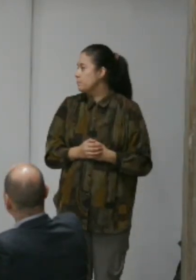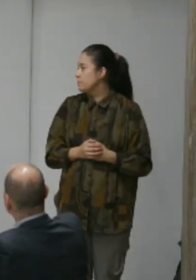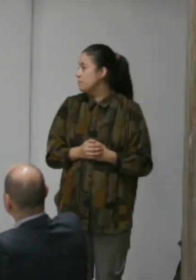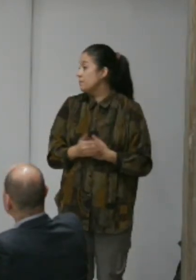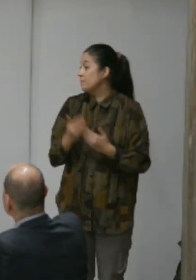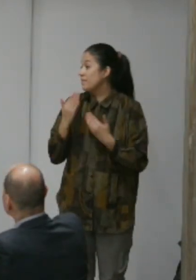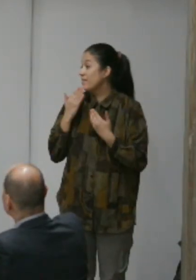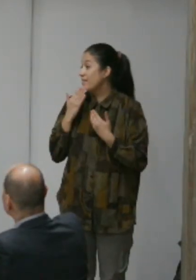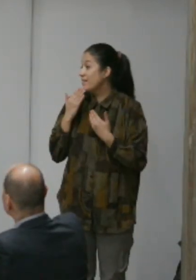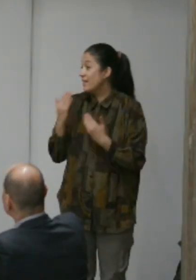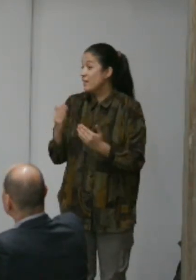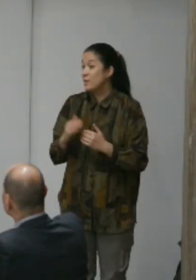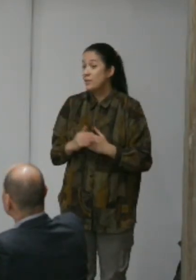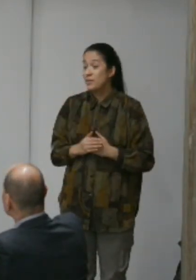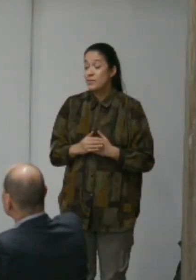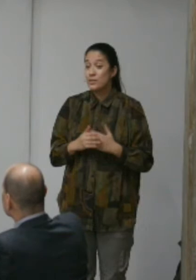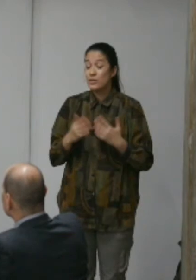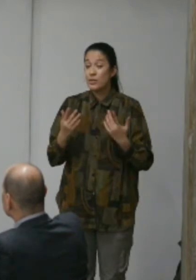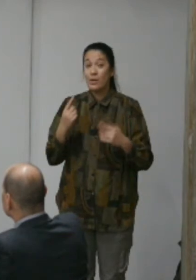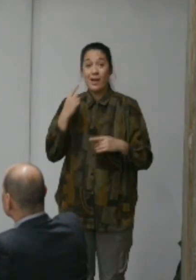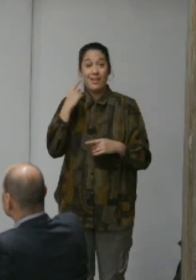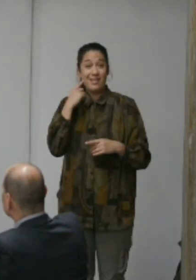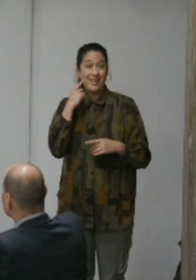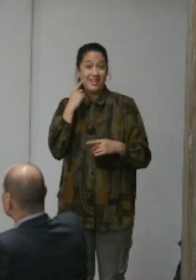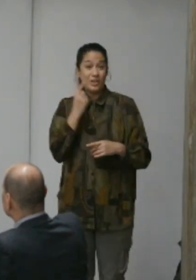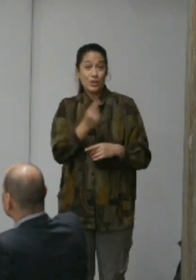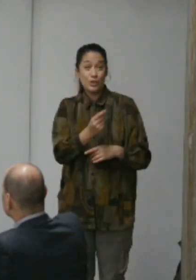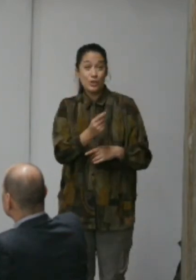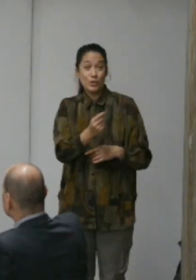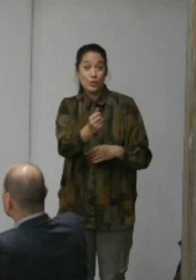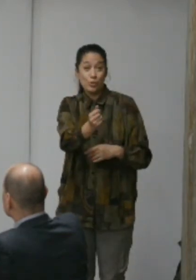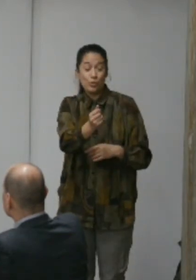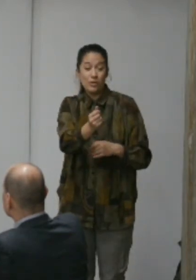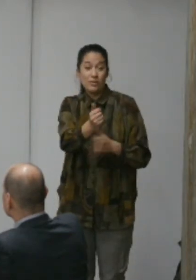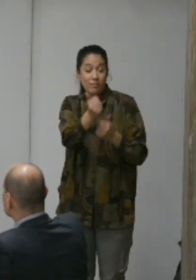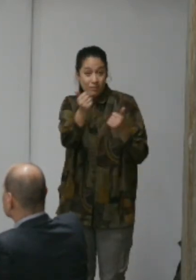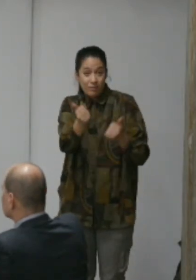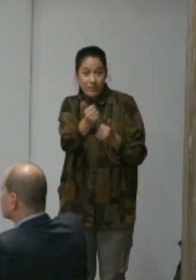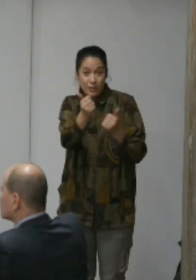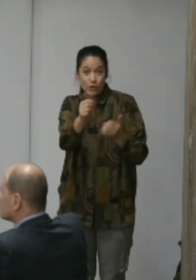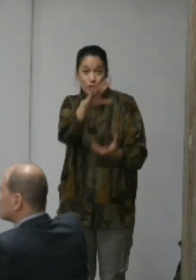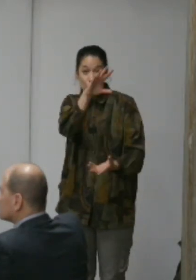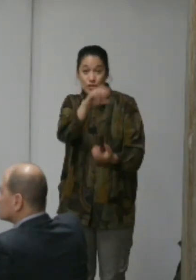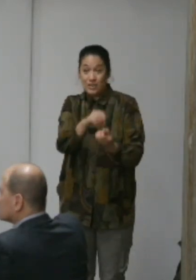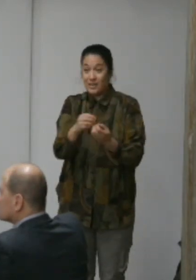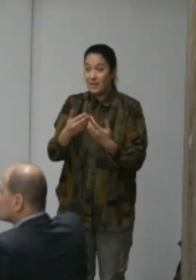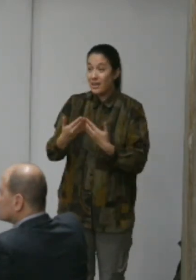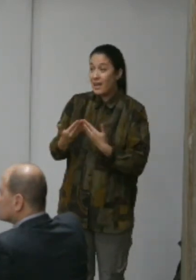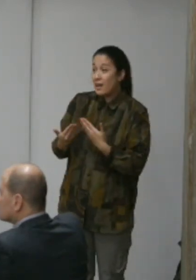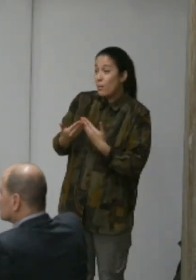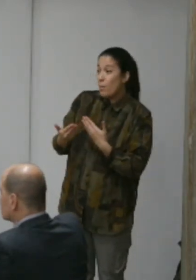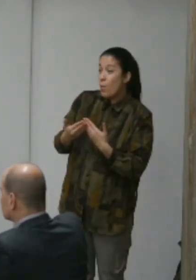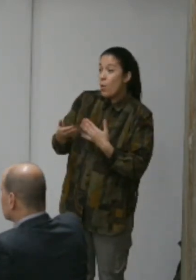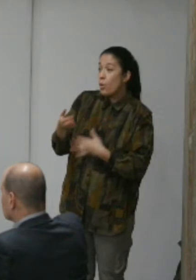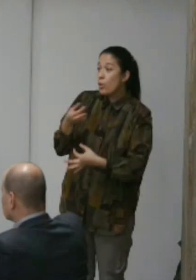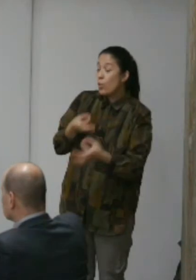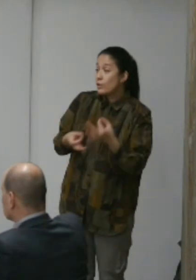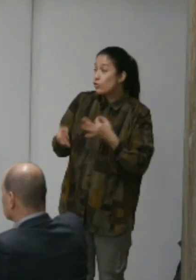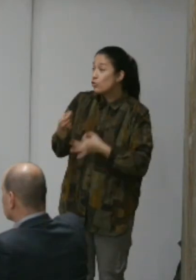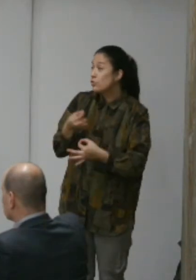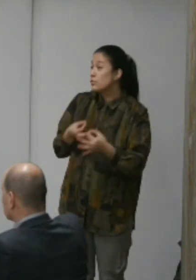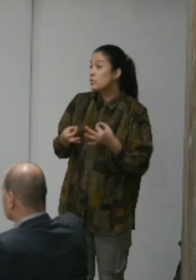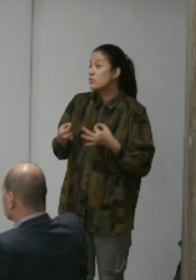Thank you, Dorica. So we're going to come to a close in a couple of minutes. Does anyone in the audience or any of our speakers want